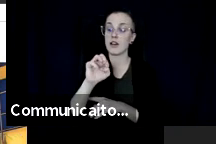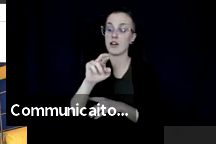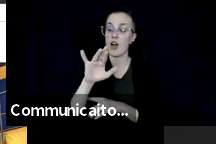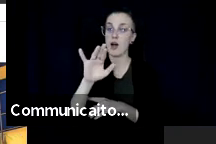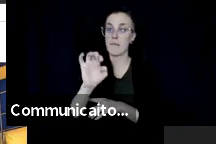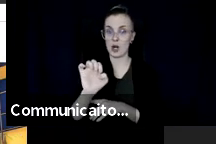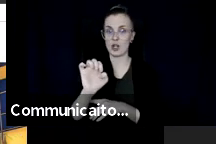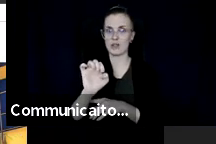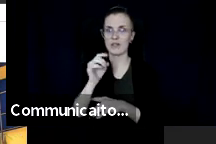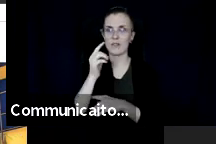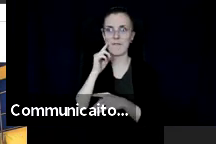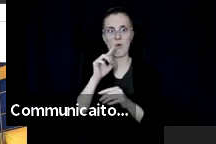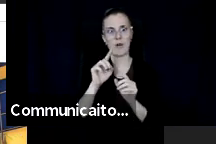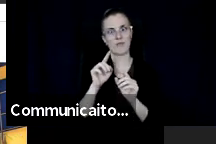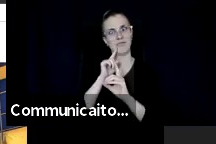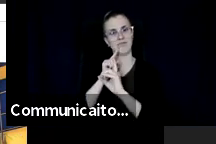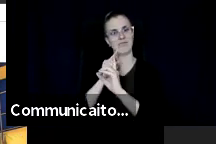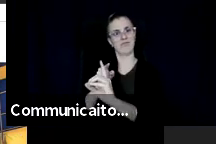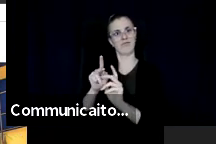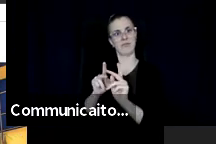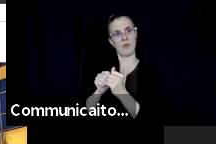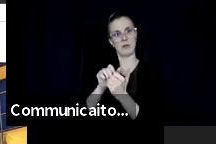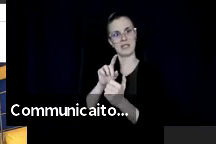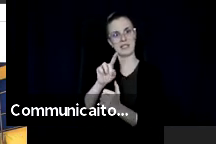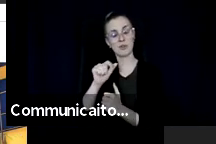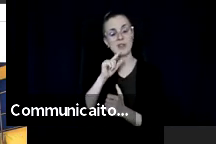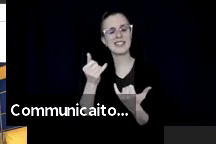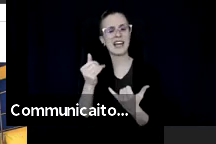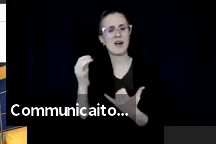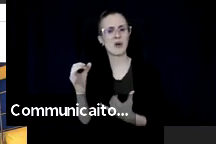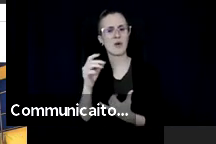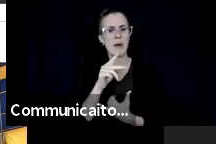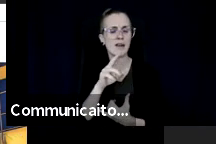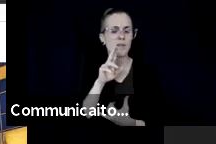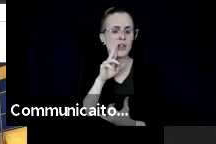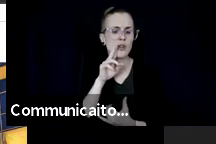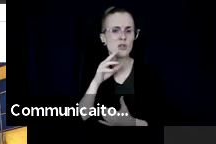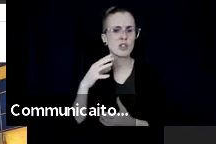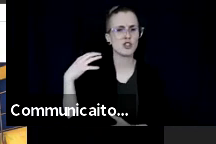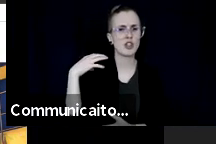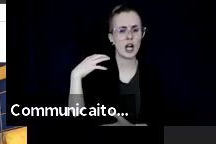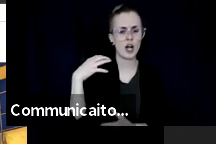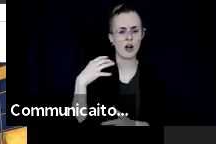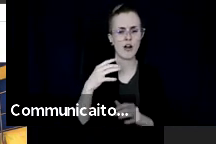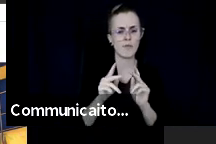Mr. Richard Petty, who's the chair of the Houston Commission on People with Disabilities.